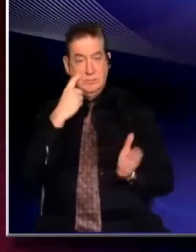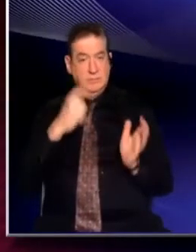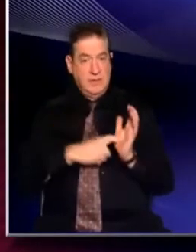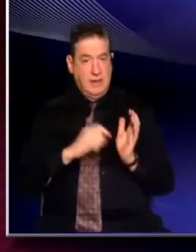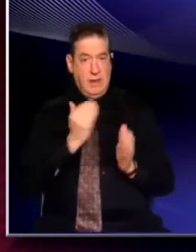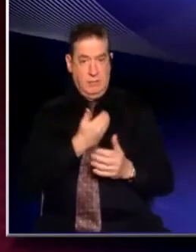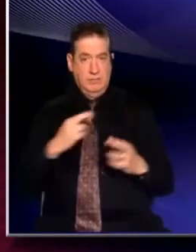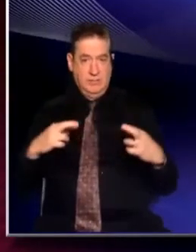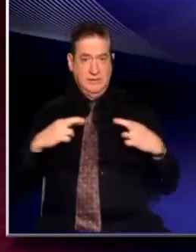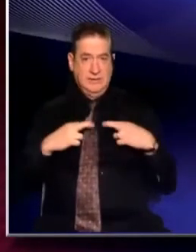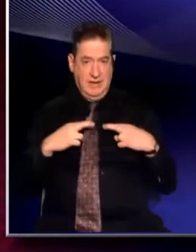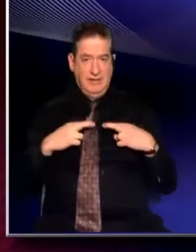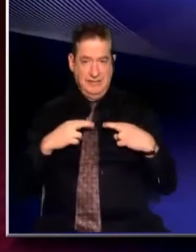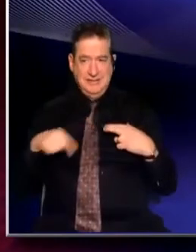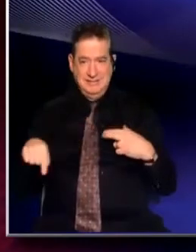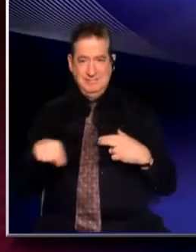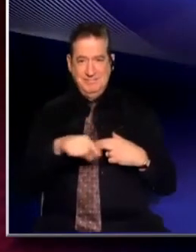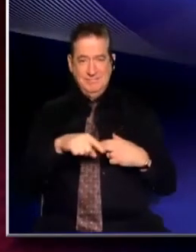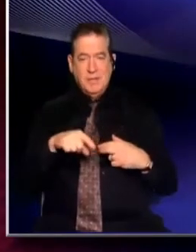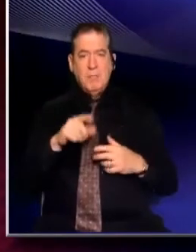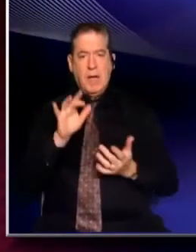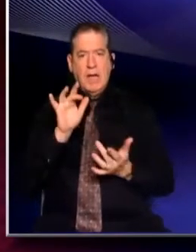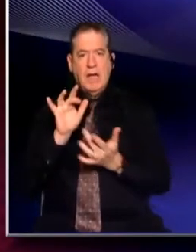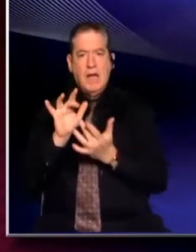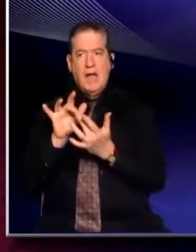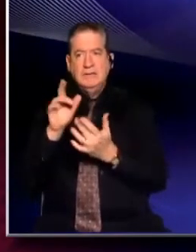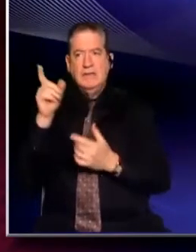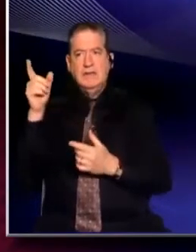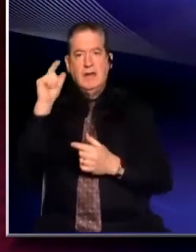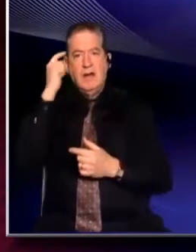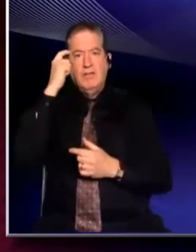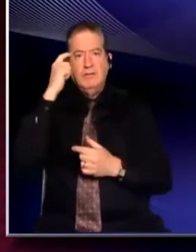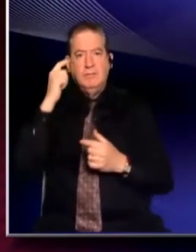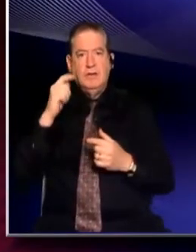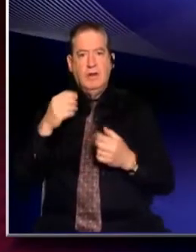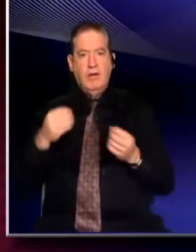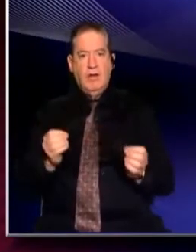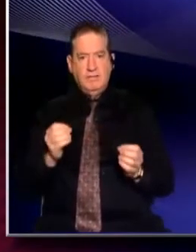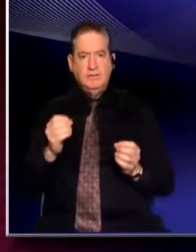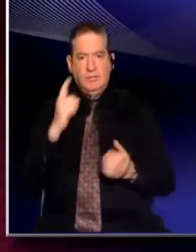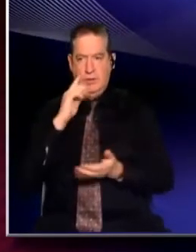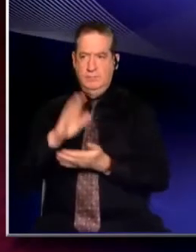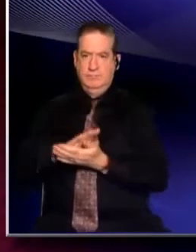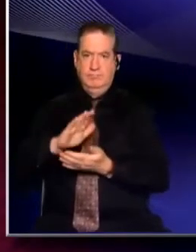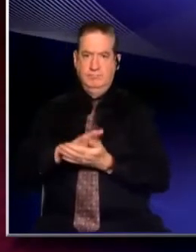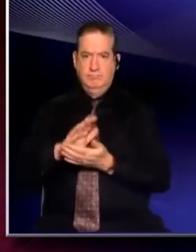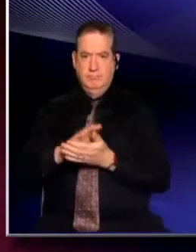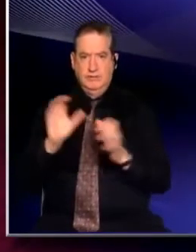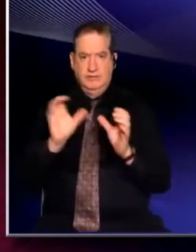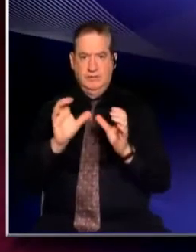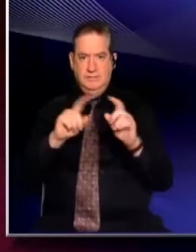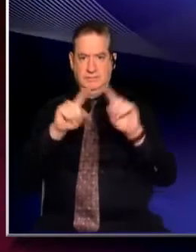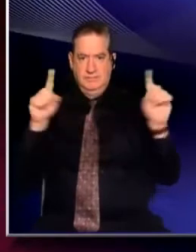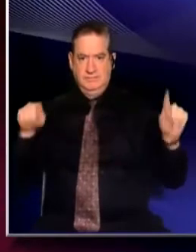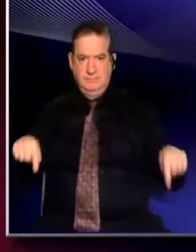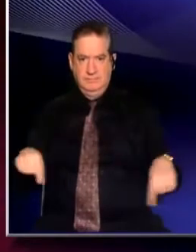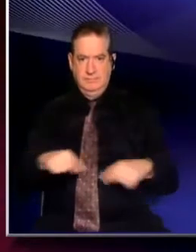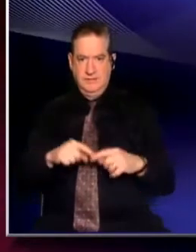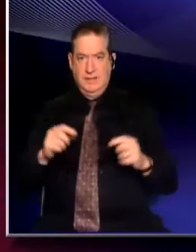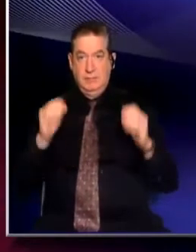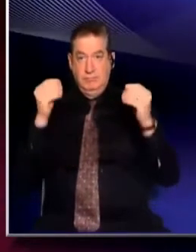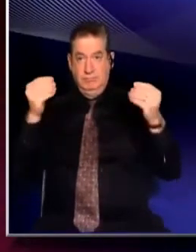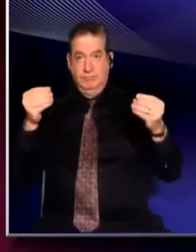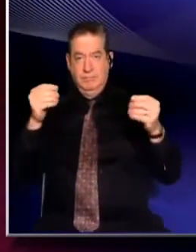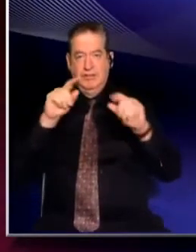our retirees by contacting the governor's office for commendation certificates, and we put those in frames